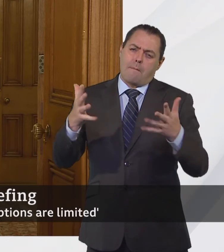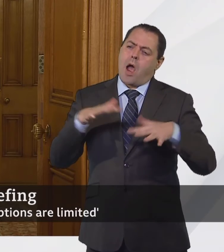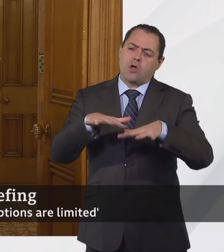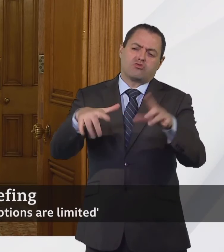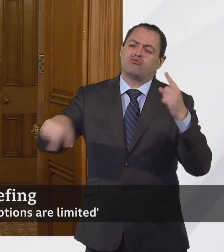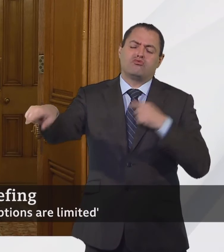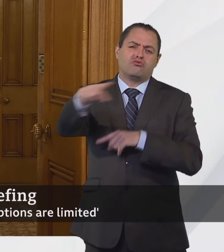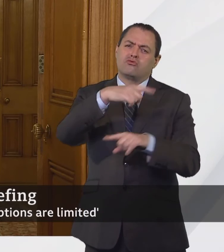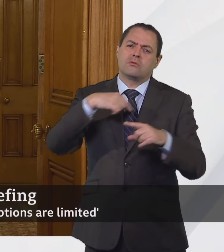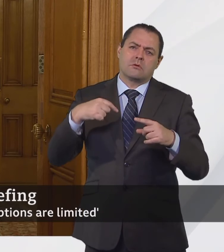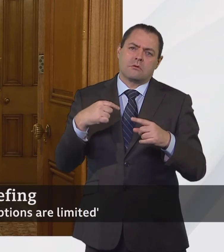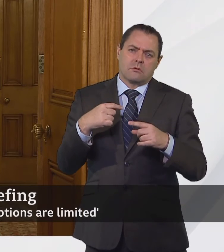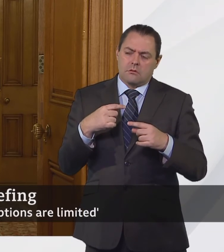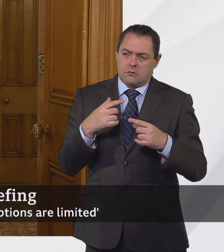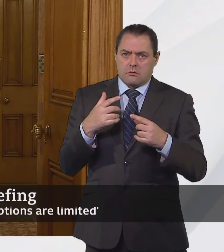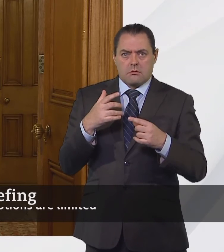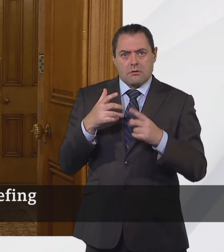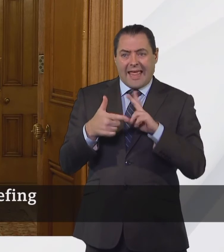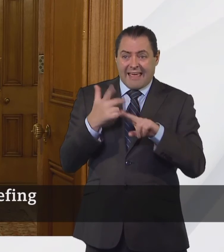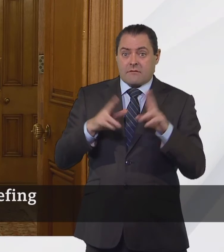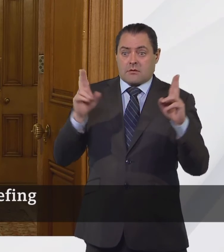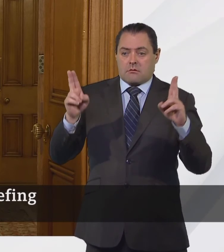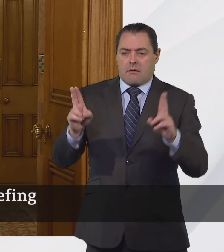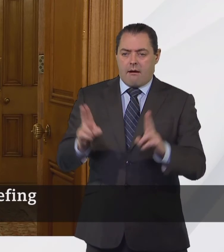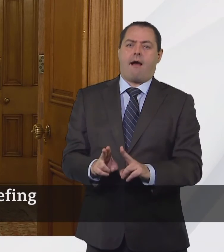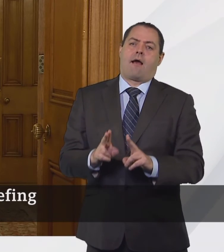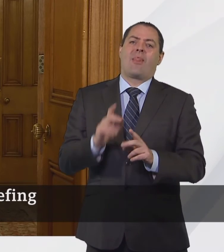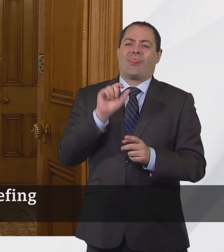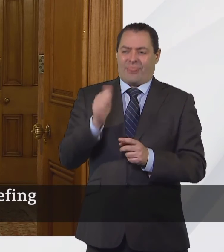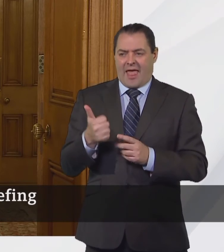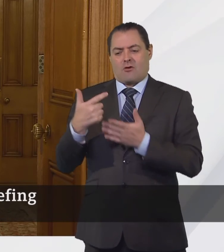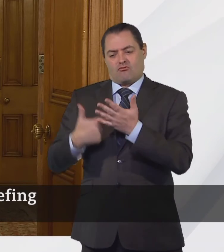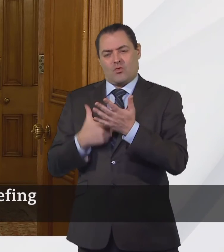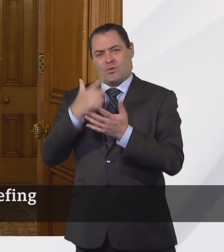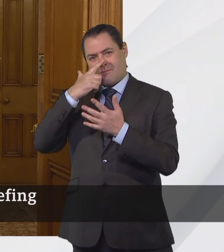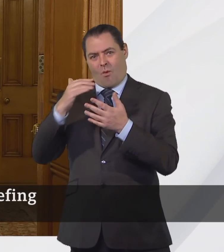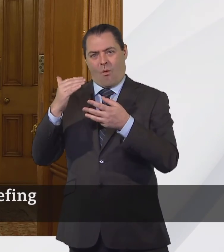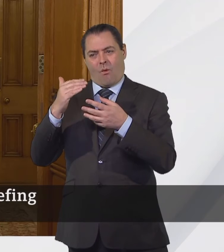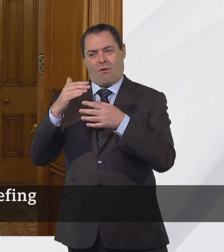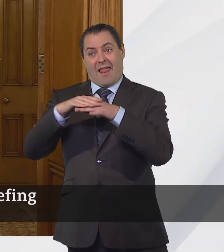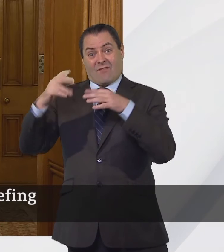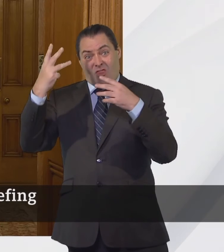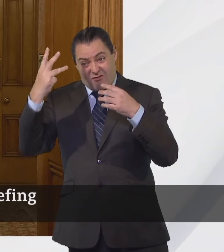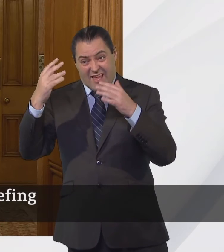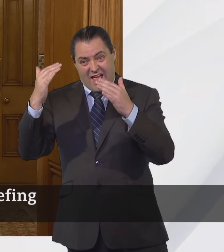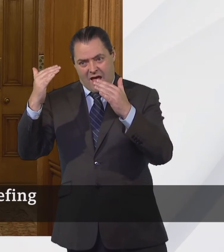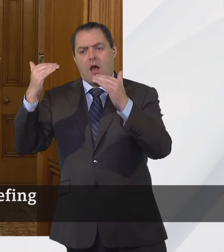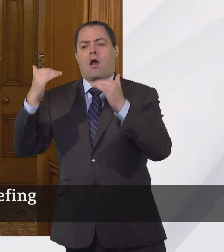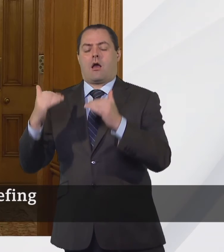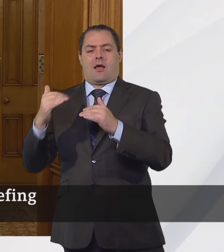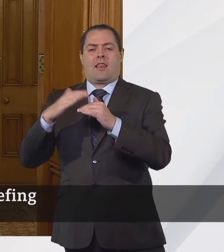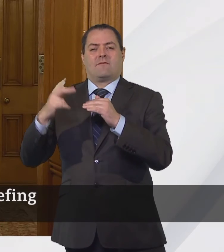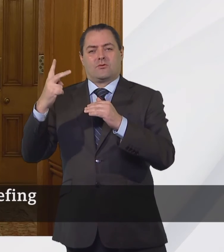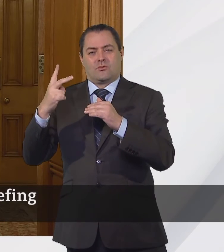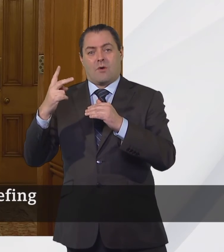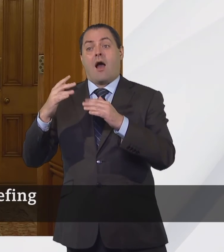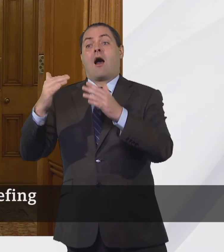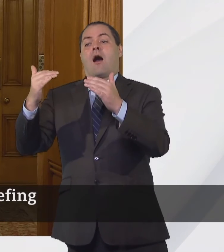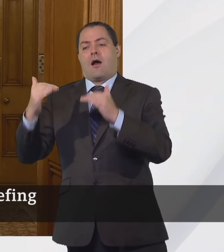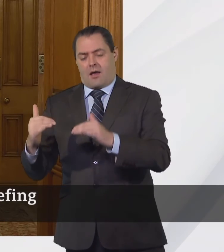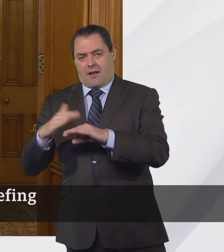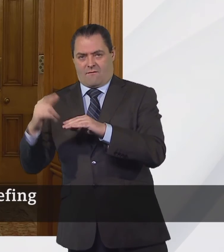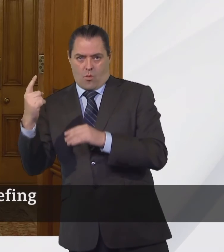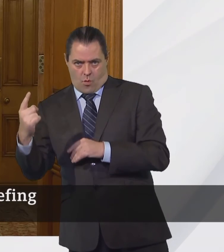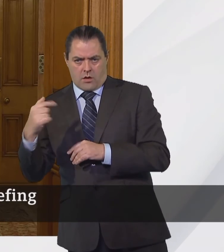the faster we can lift restrictions. And that's exactly what these new tiers are designed to